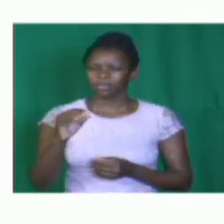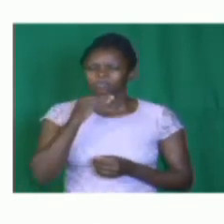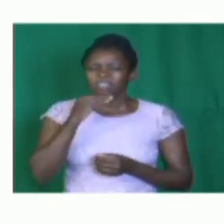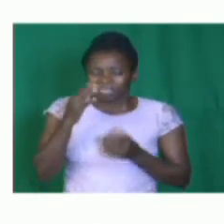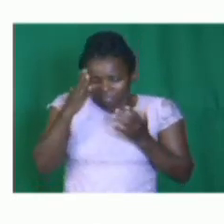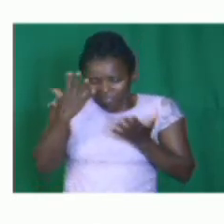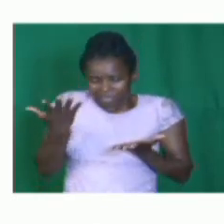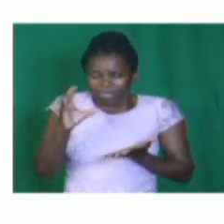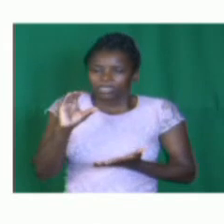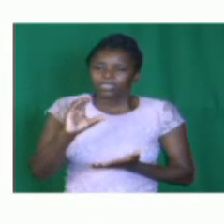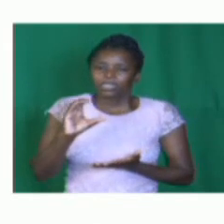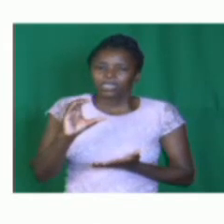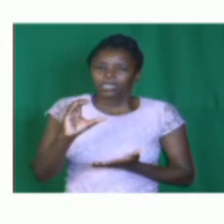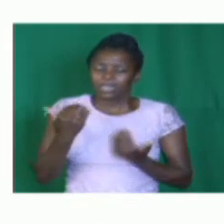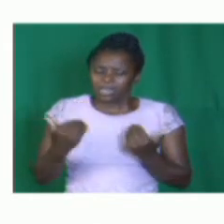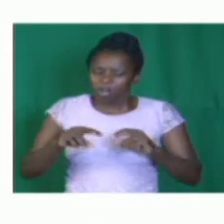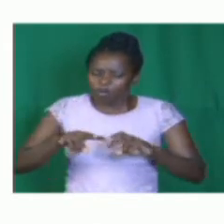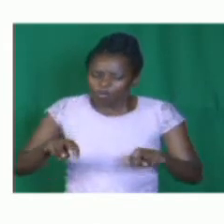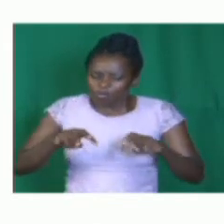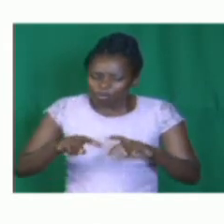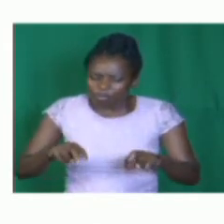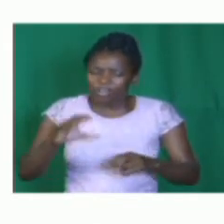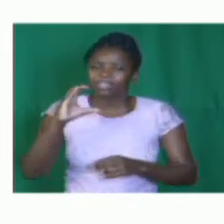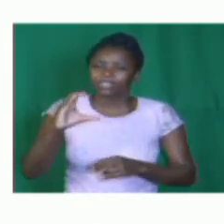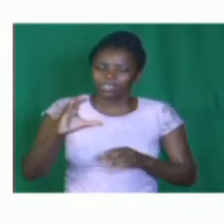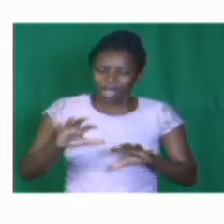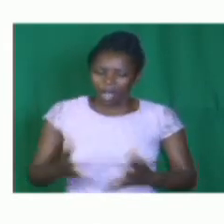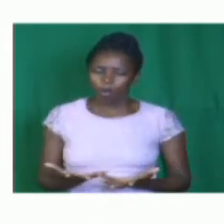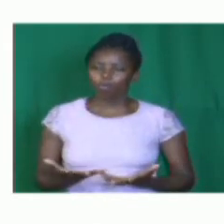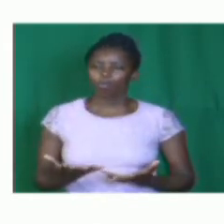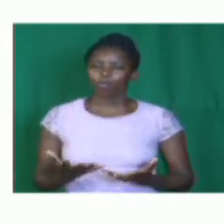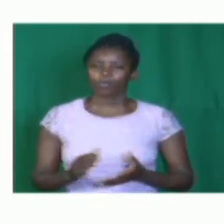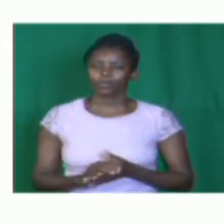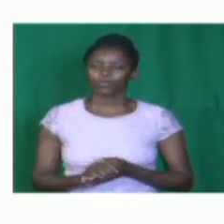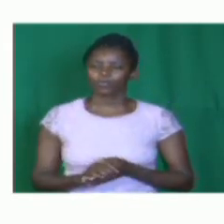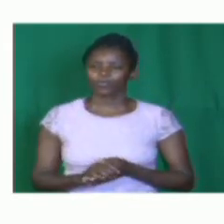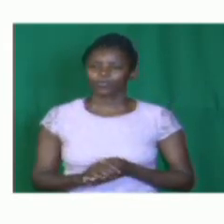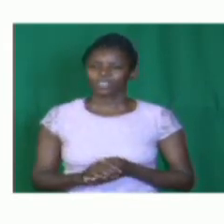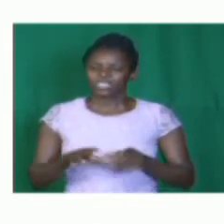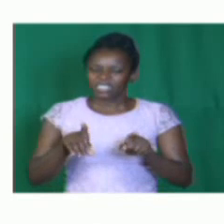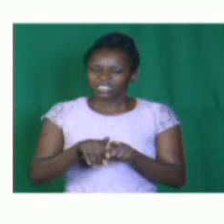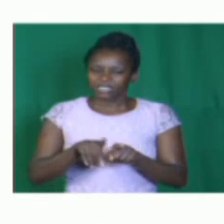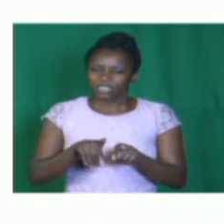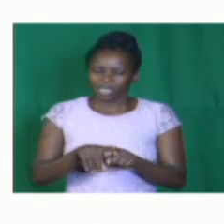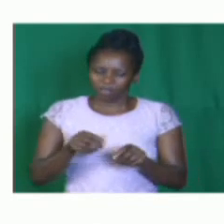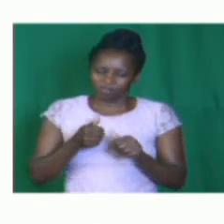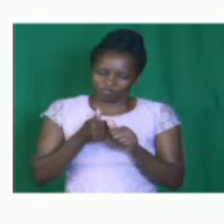c. How do we work out the c? We do what we just did for the other